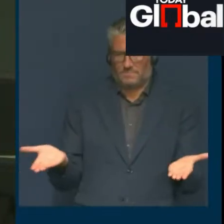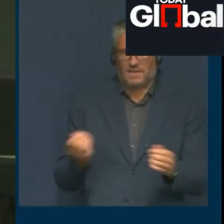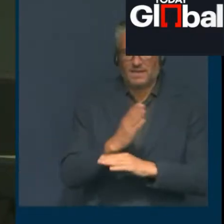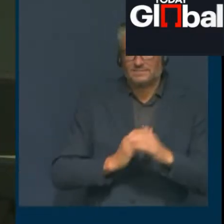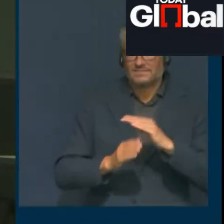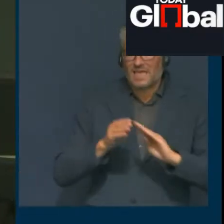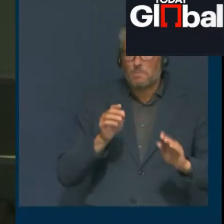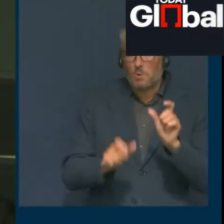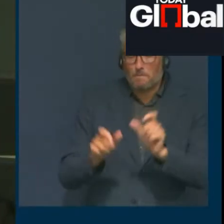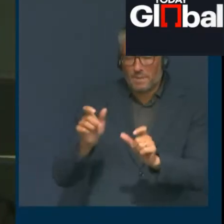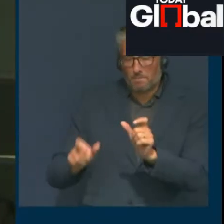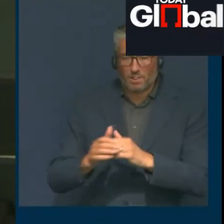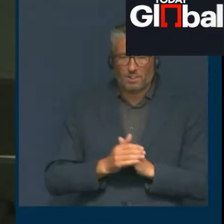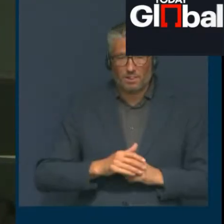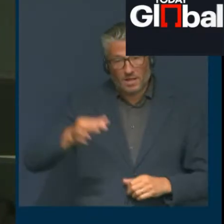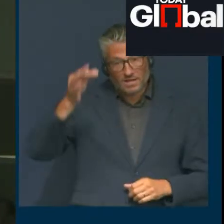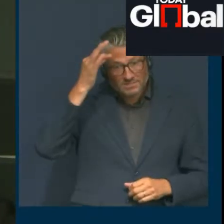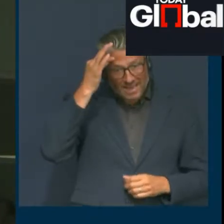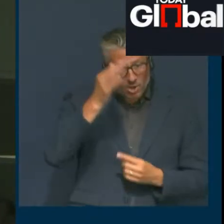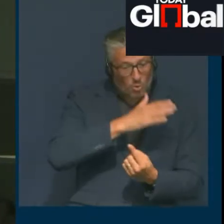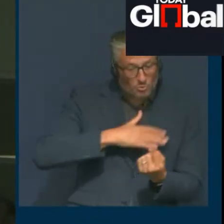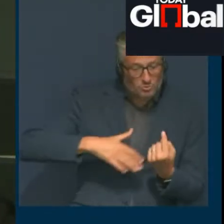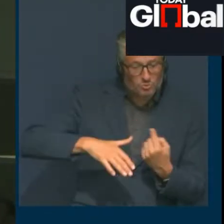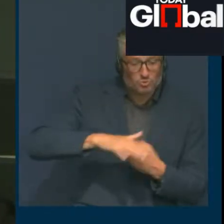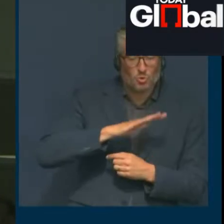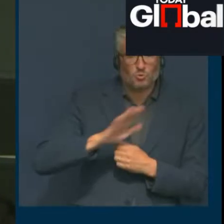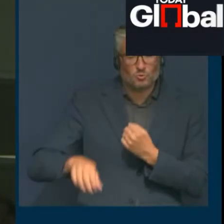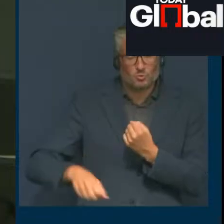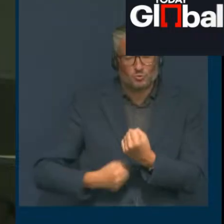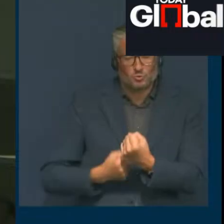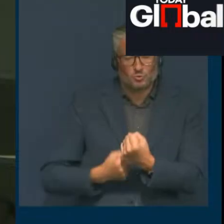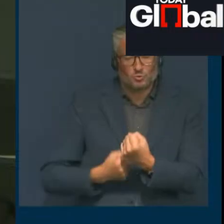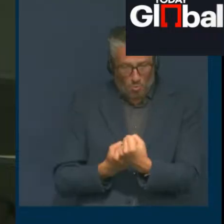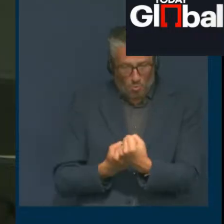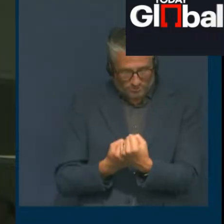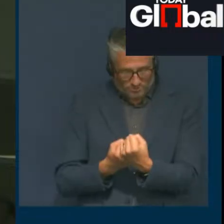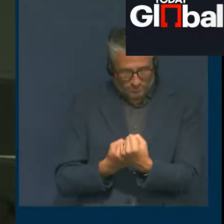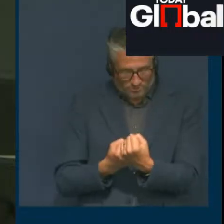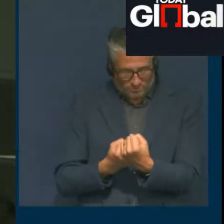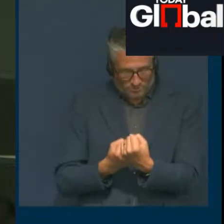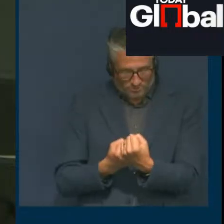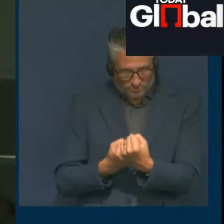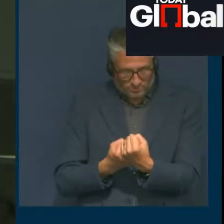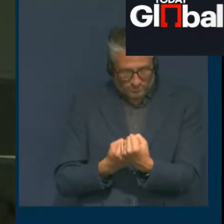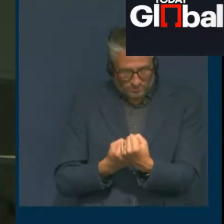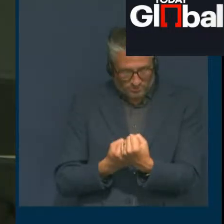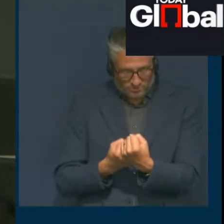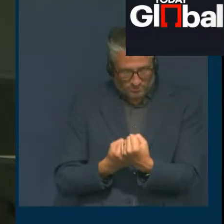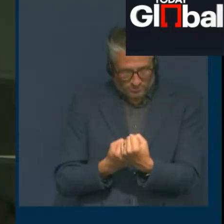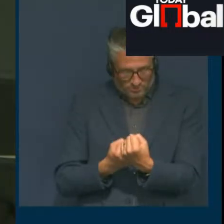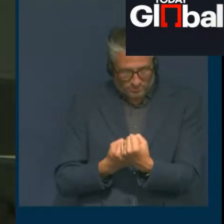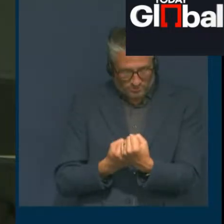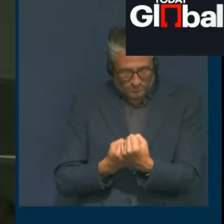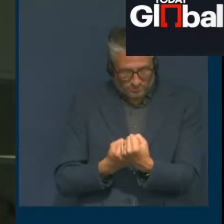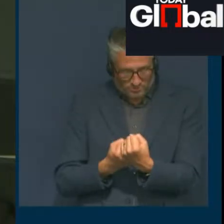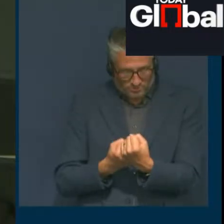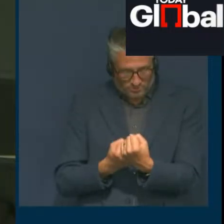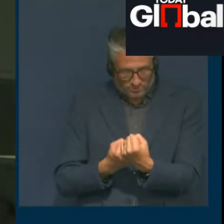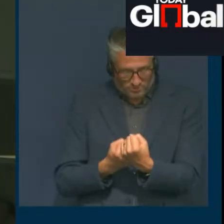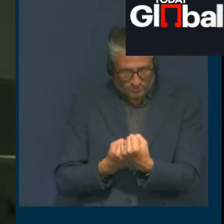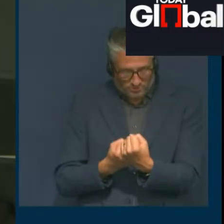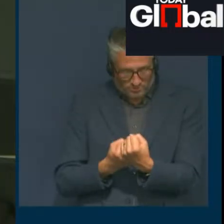as psychosocial support in order for persons with disabilities to live an